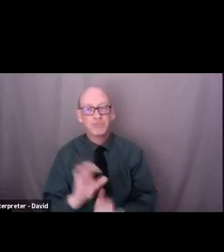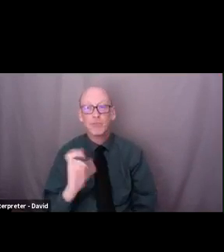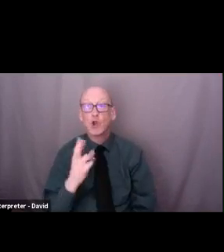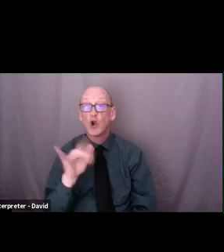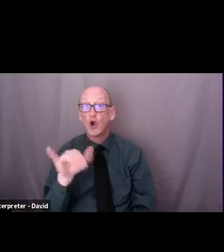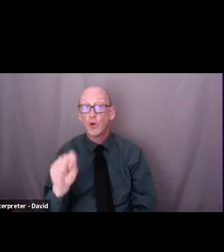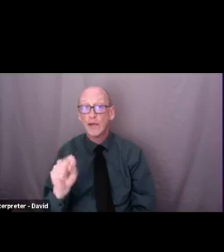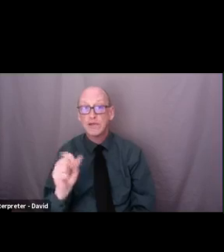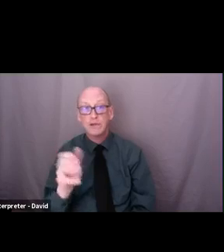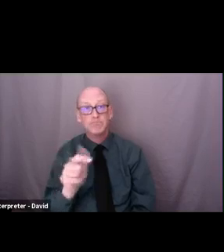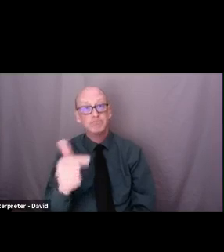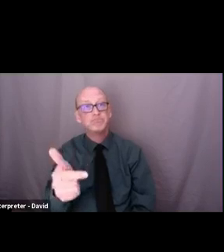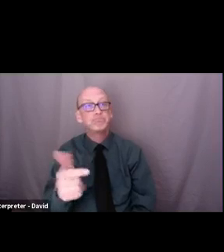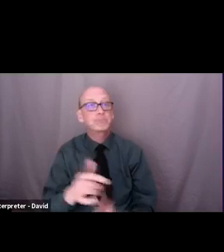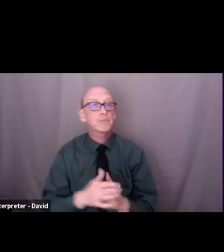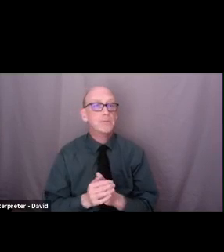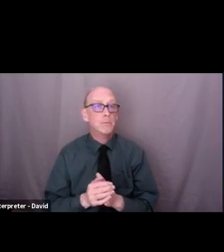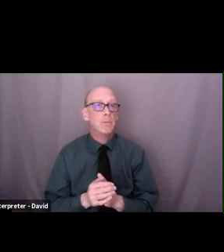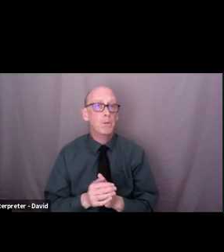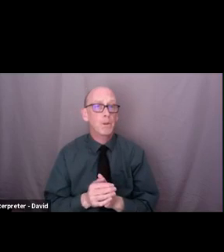And so